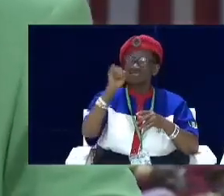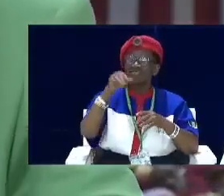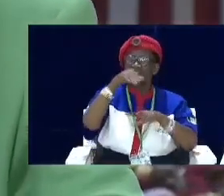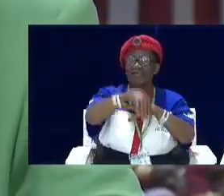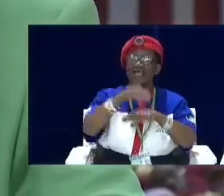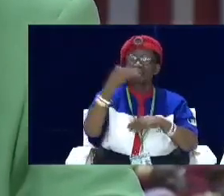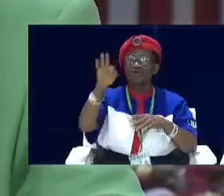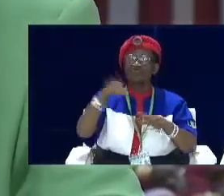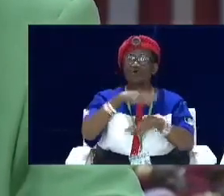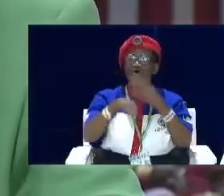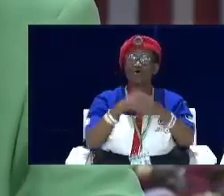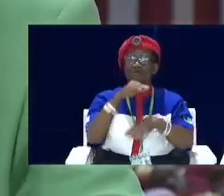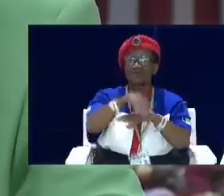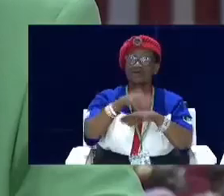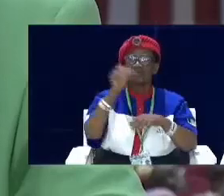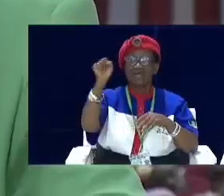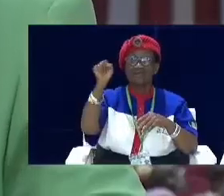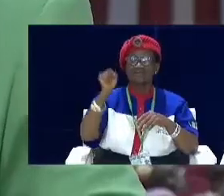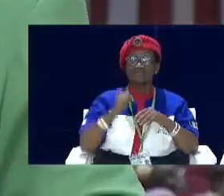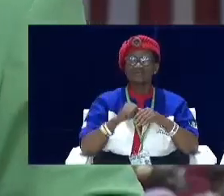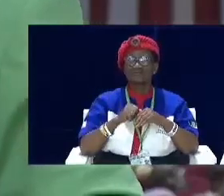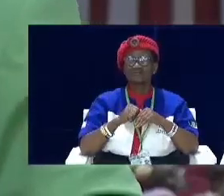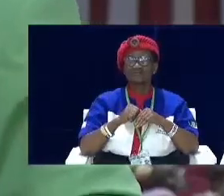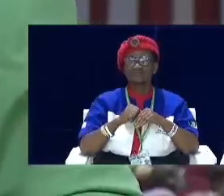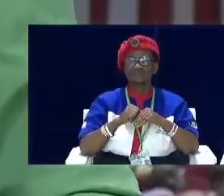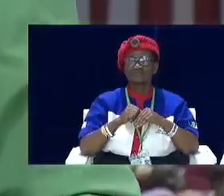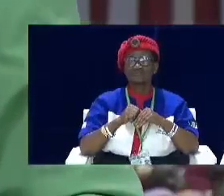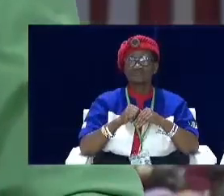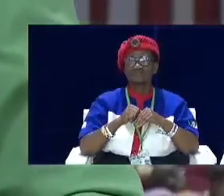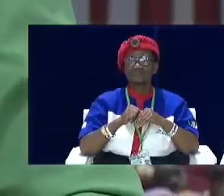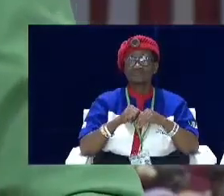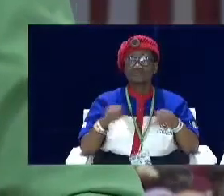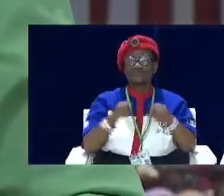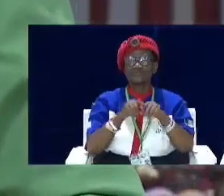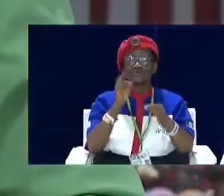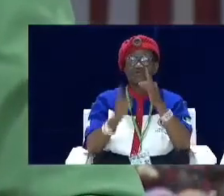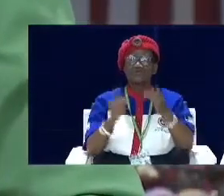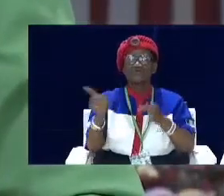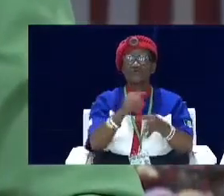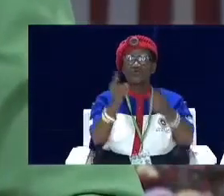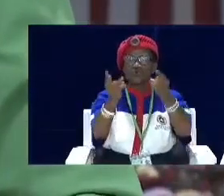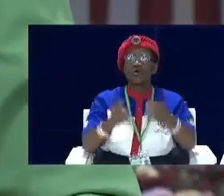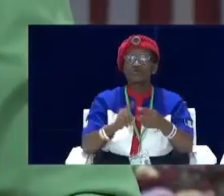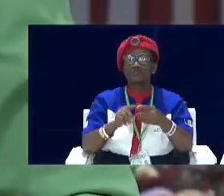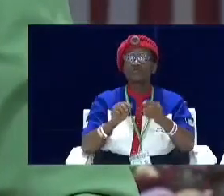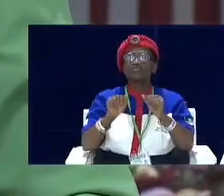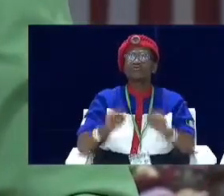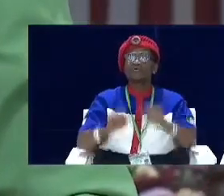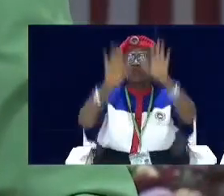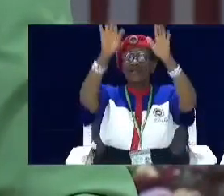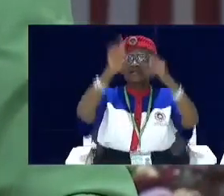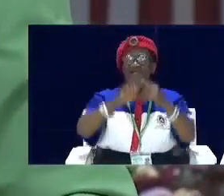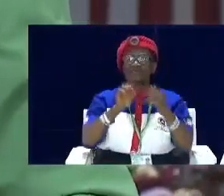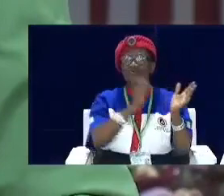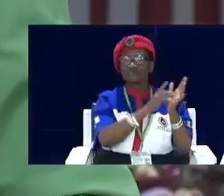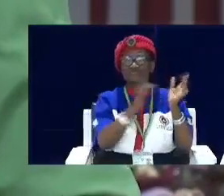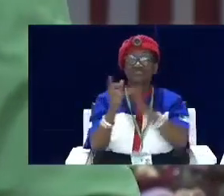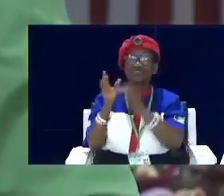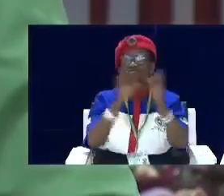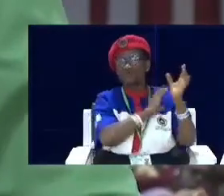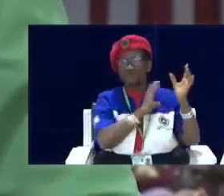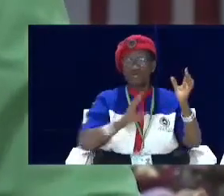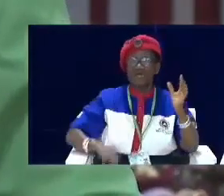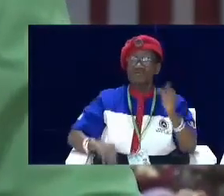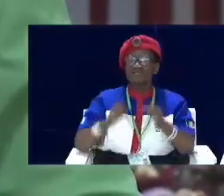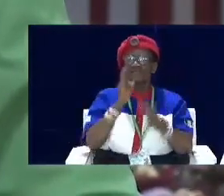all nights. So if you want to give your life to Jesus Christ, if you are ready